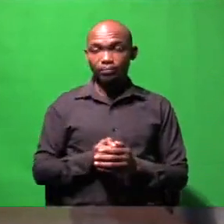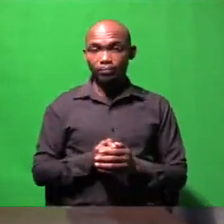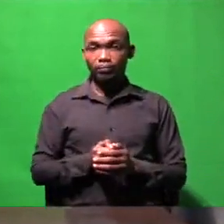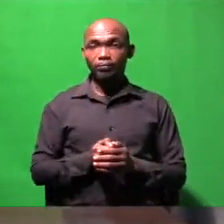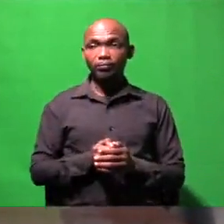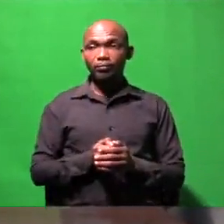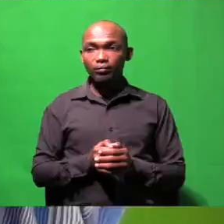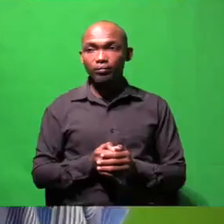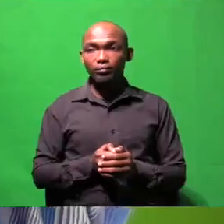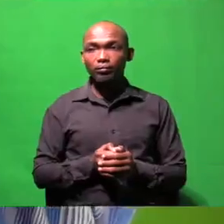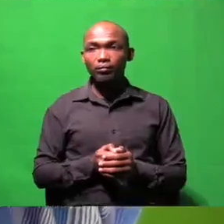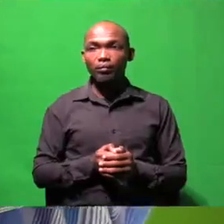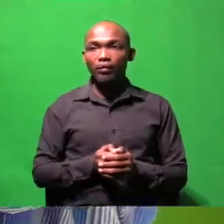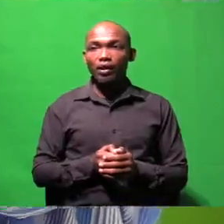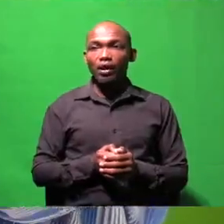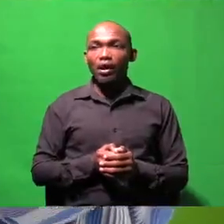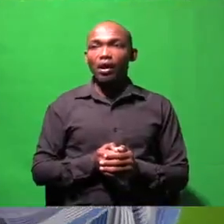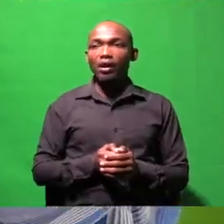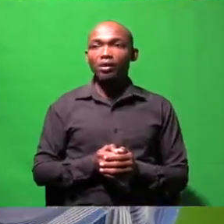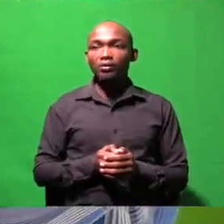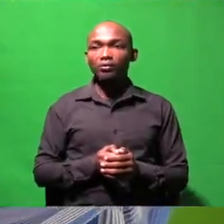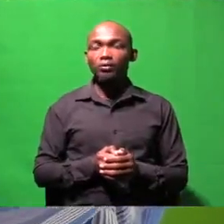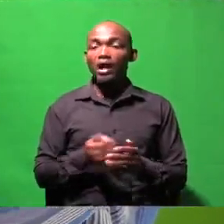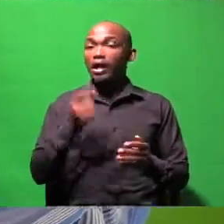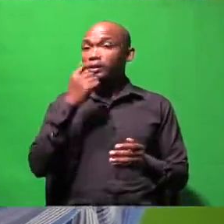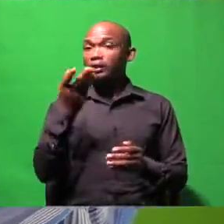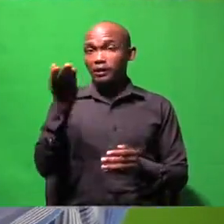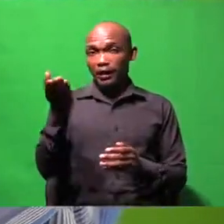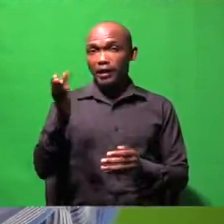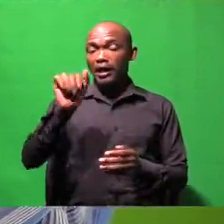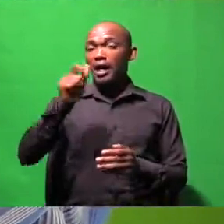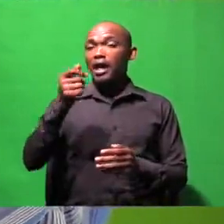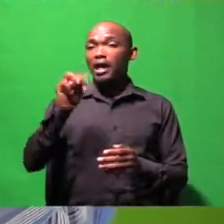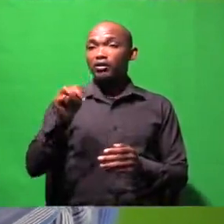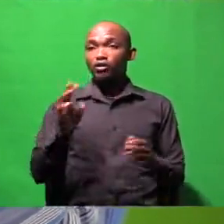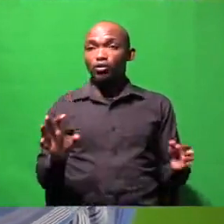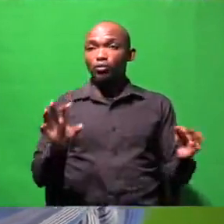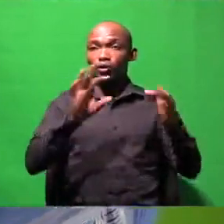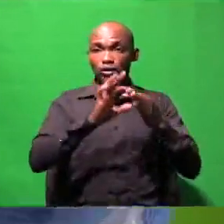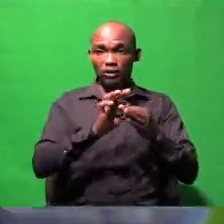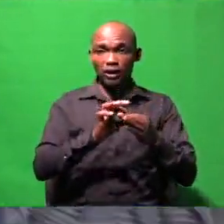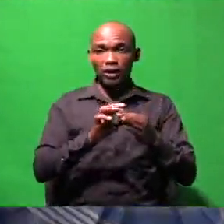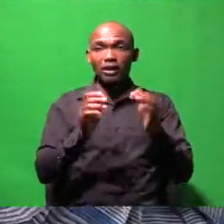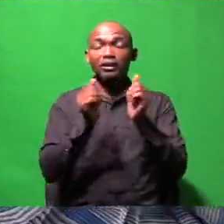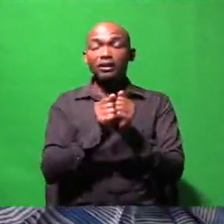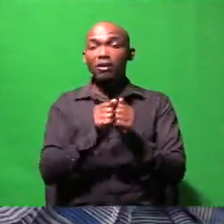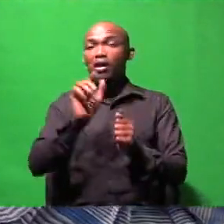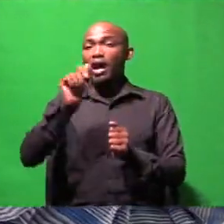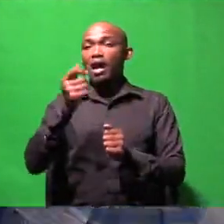subatomic particles, which are, into bracket, protons, electrons, and